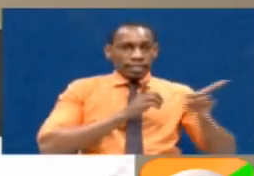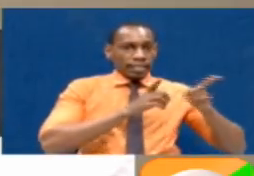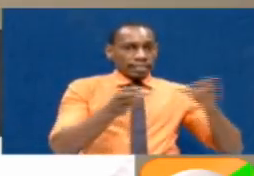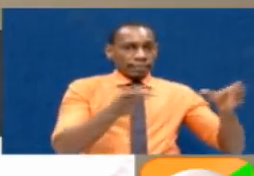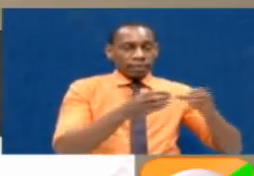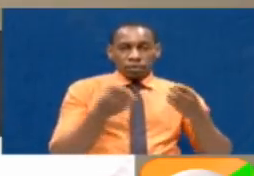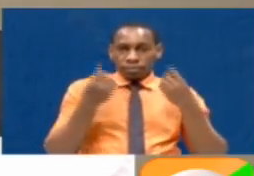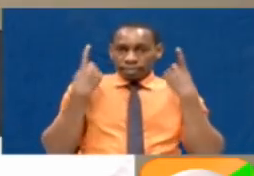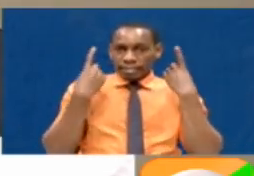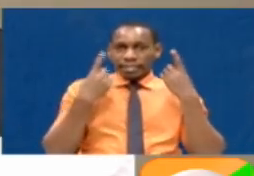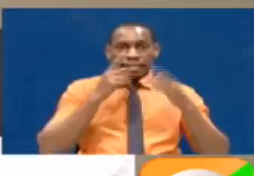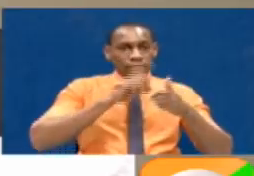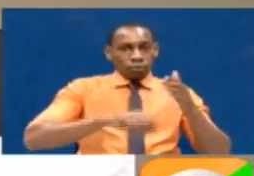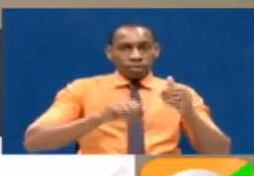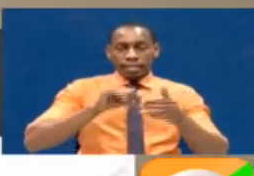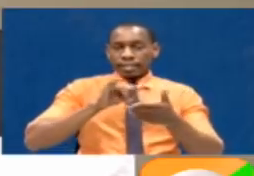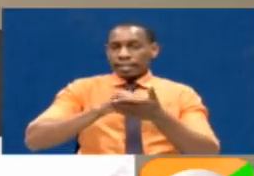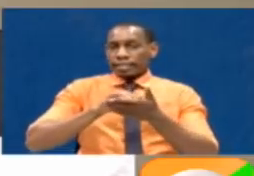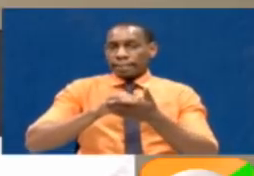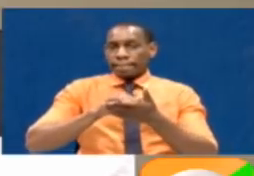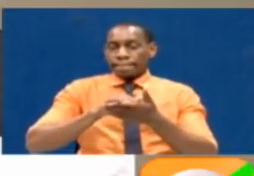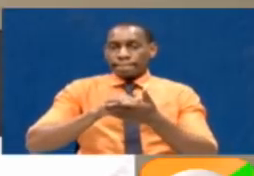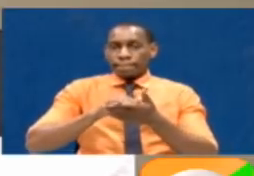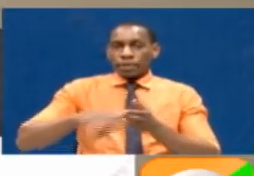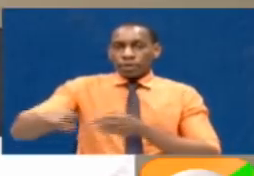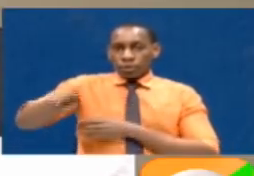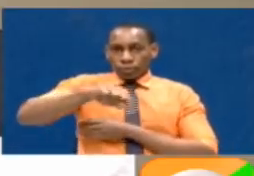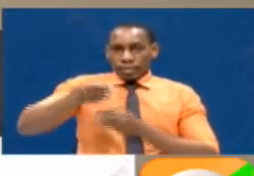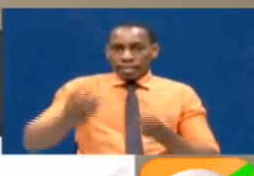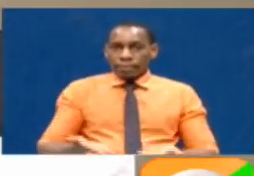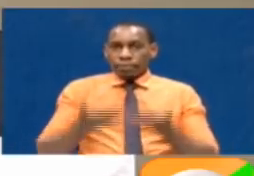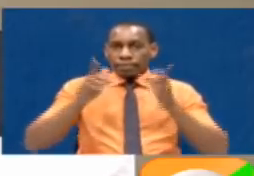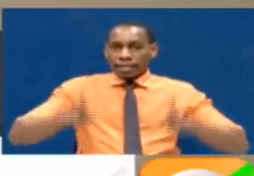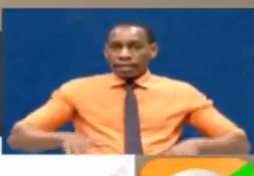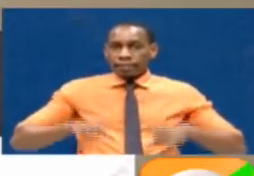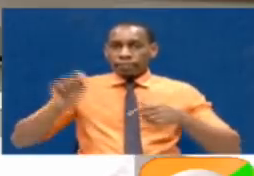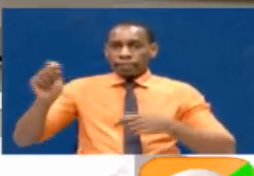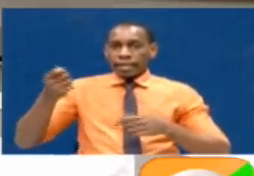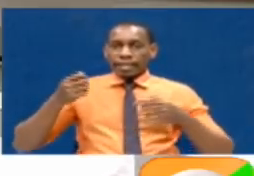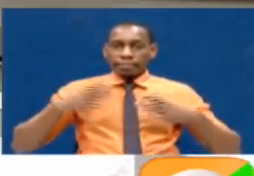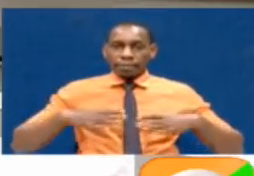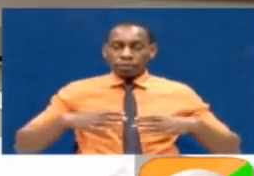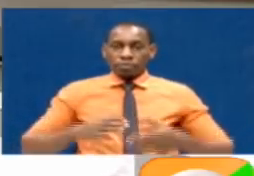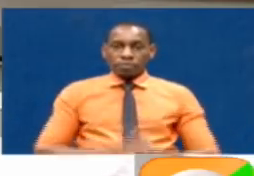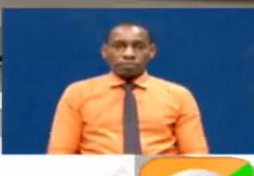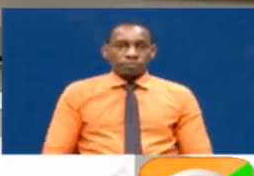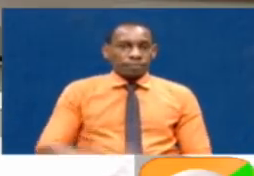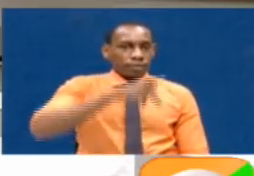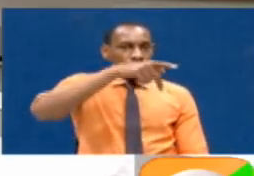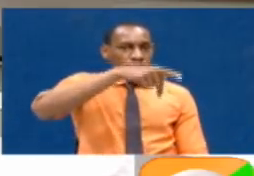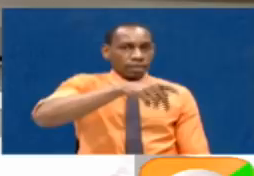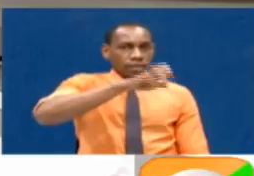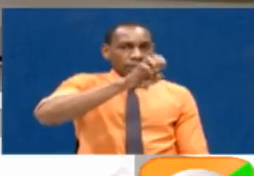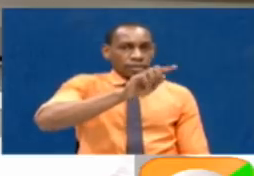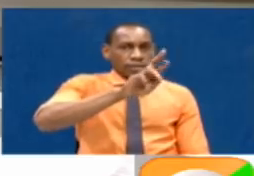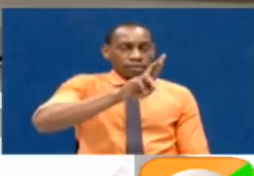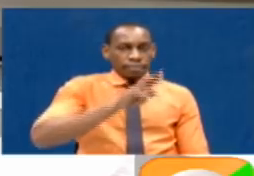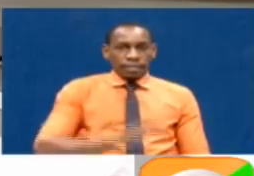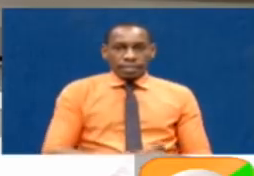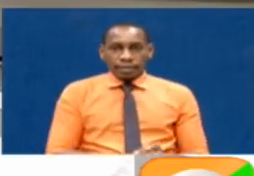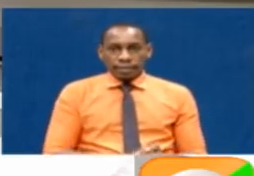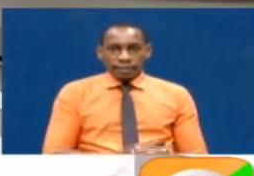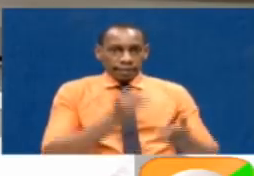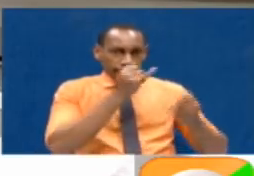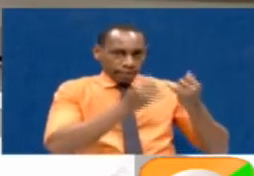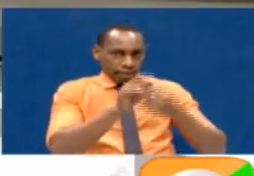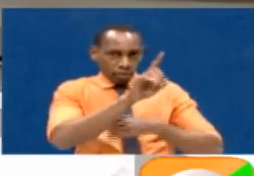it's understanding it's about ensuring that we improve the livelihoods of Kenyans. Mm. Peter, you know, Jeff started the